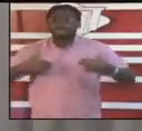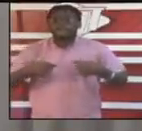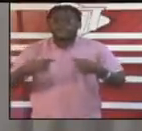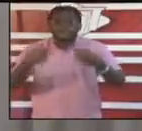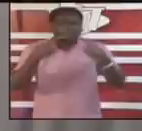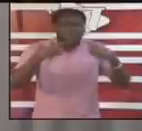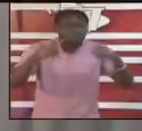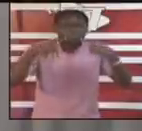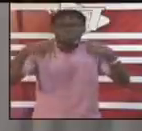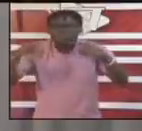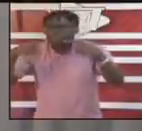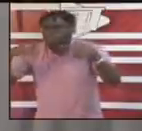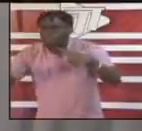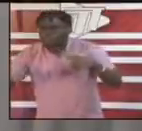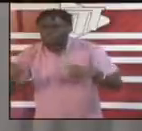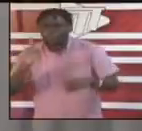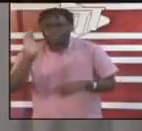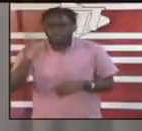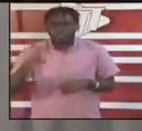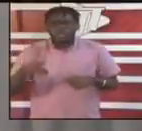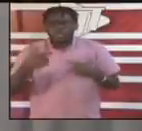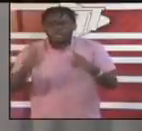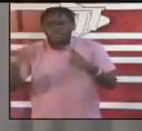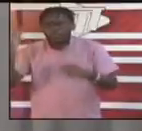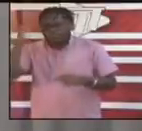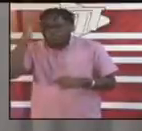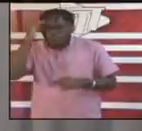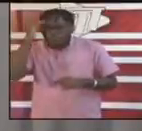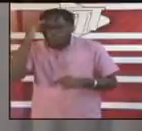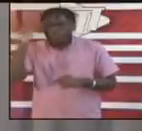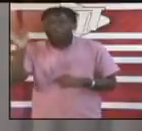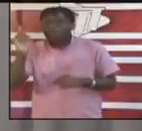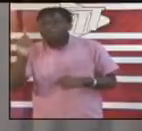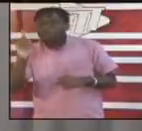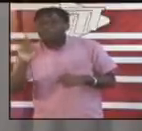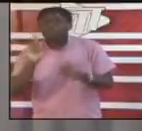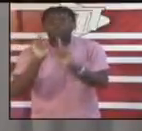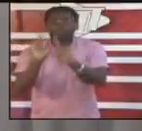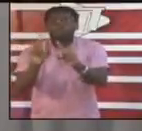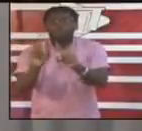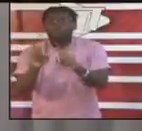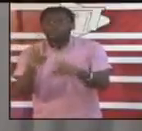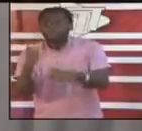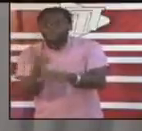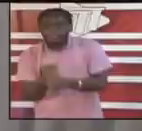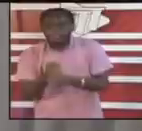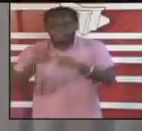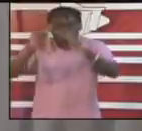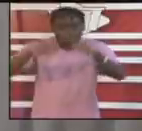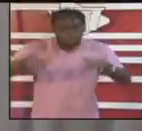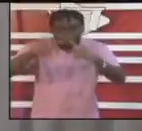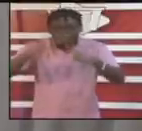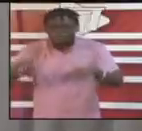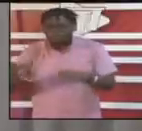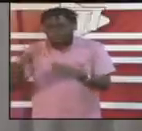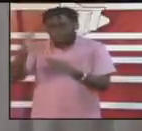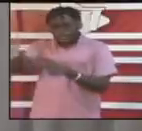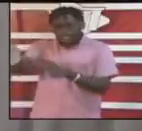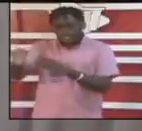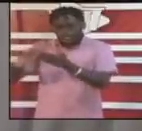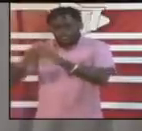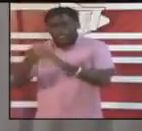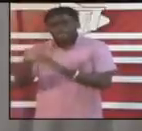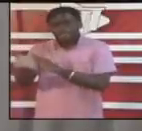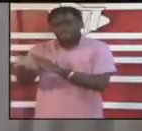little breakdown of where we're going to have those designated facilities. So as of today, the following facilities have